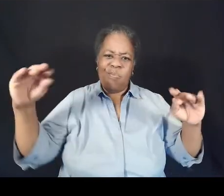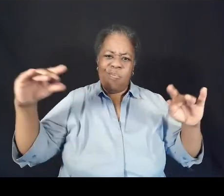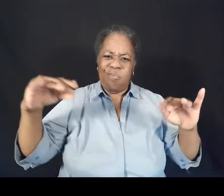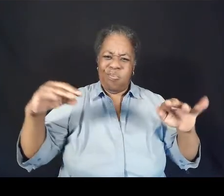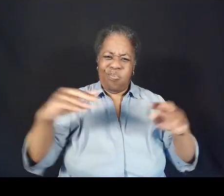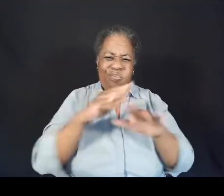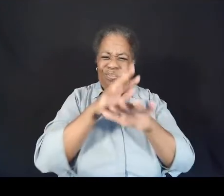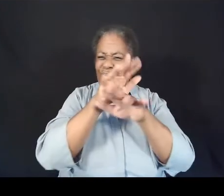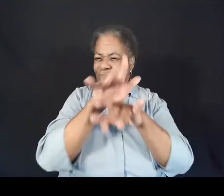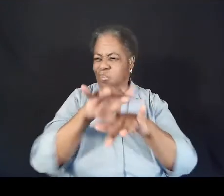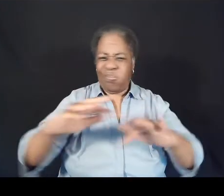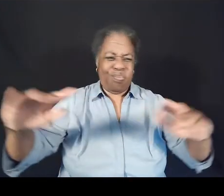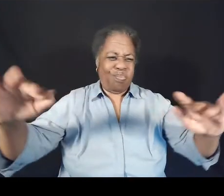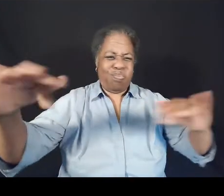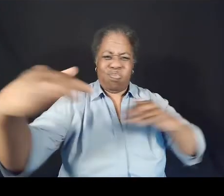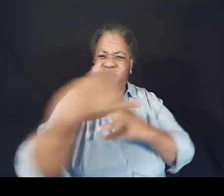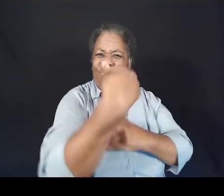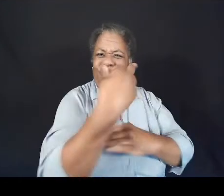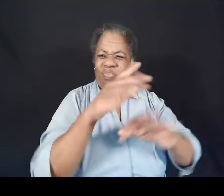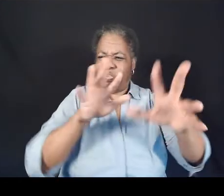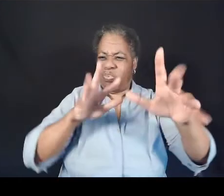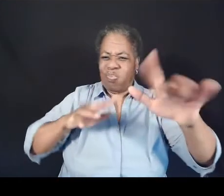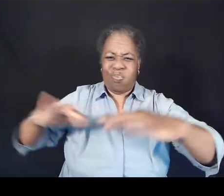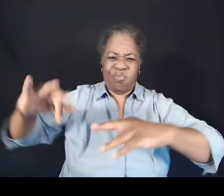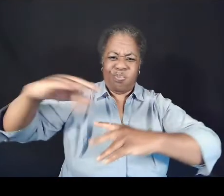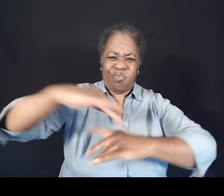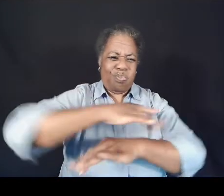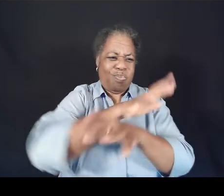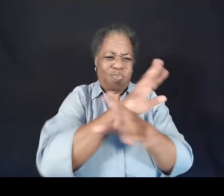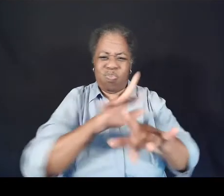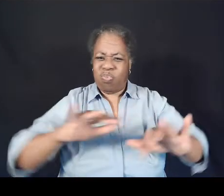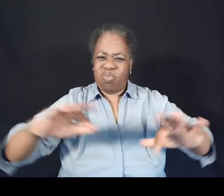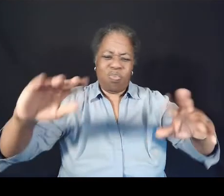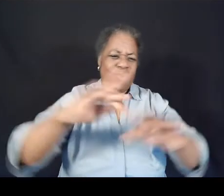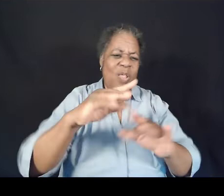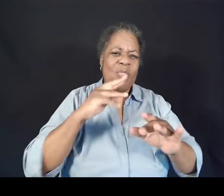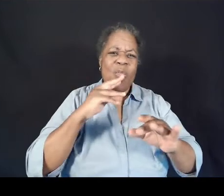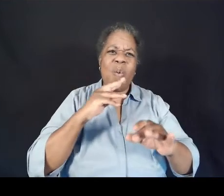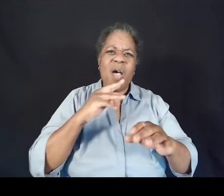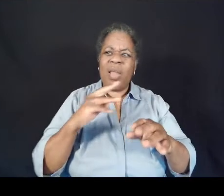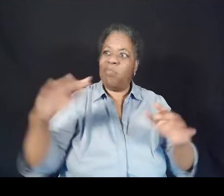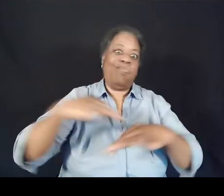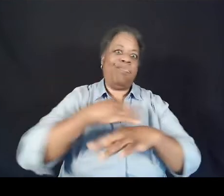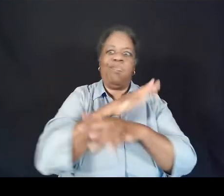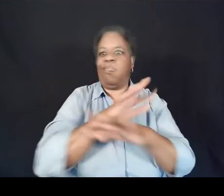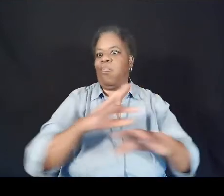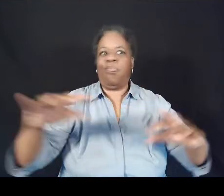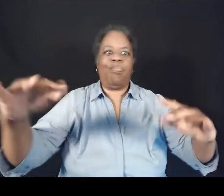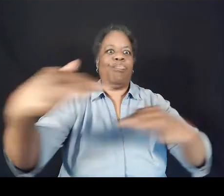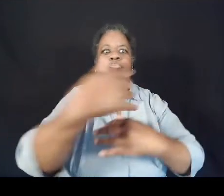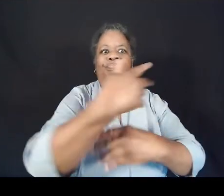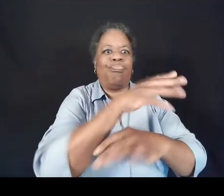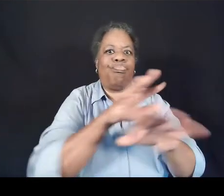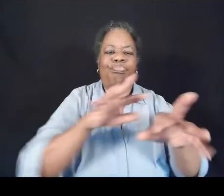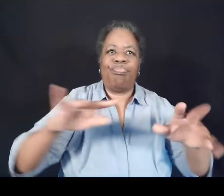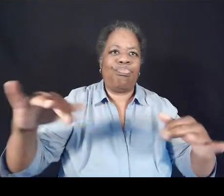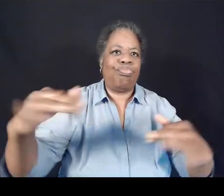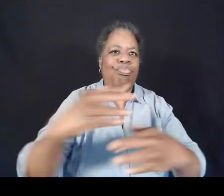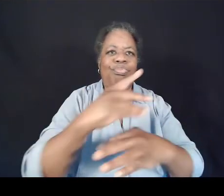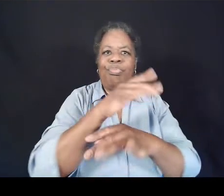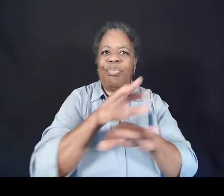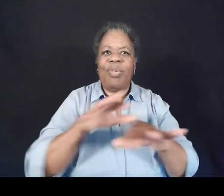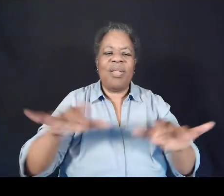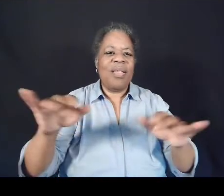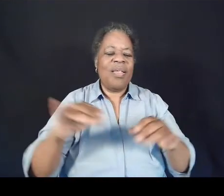many directions at once, creating the kind of chop that James is describing in this passage. A wave of the